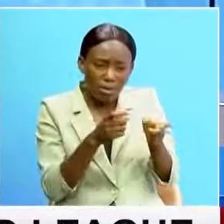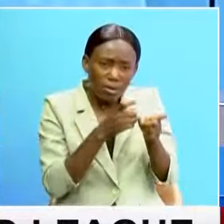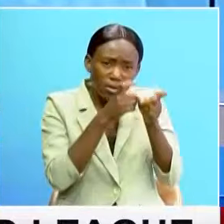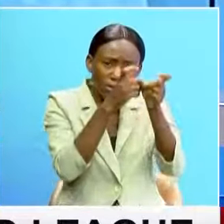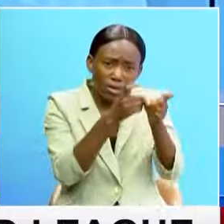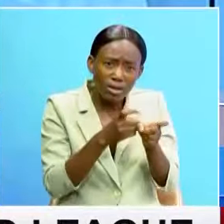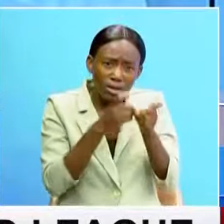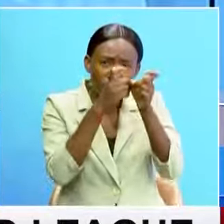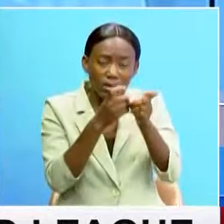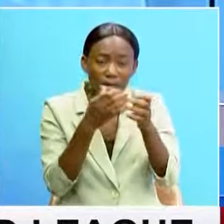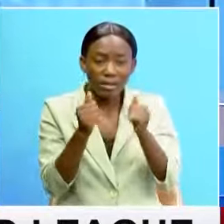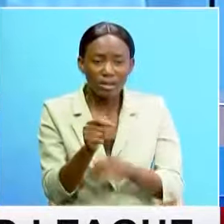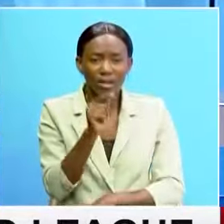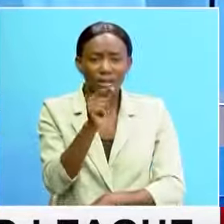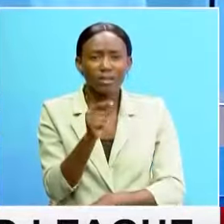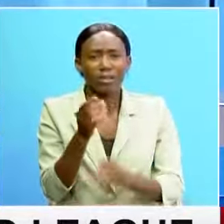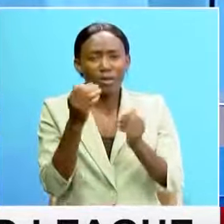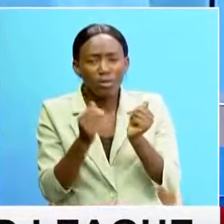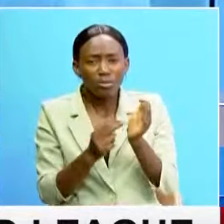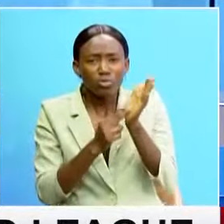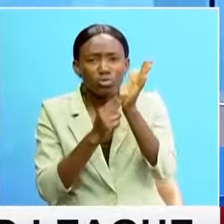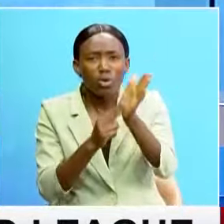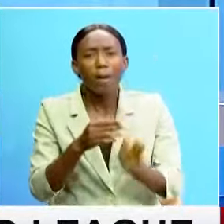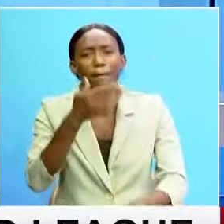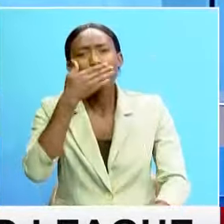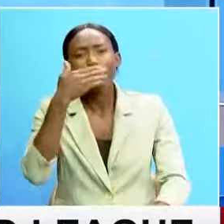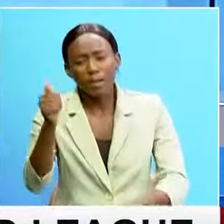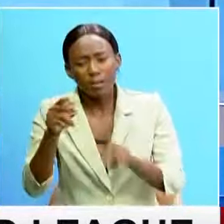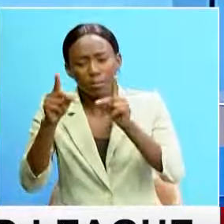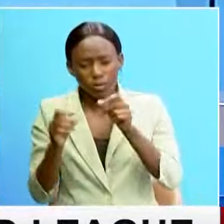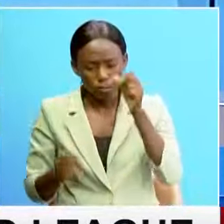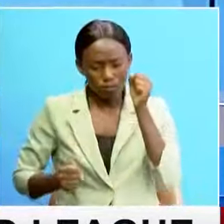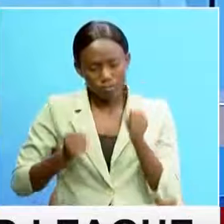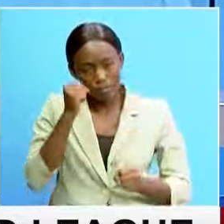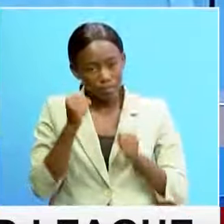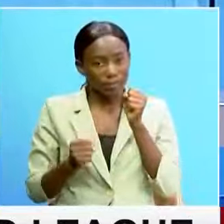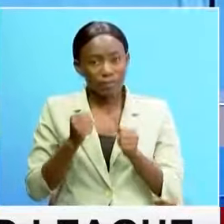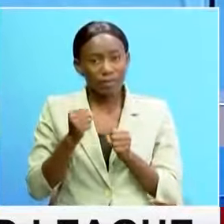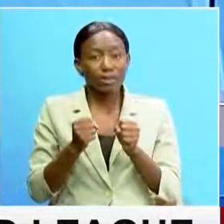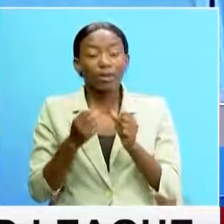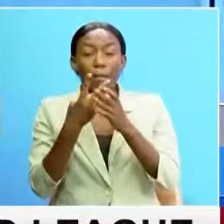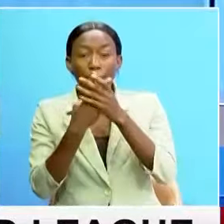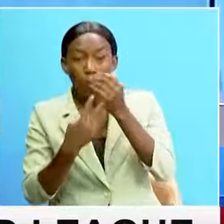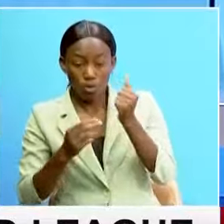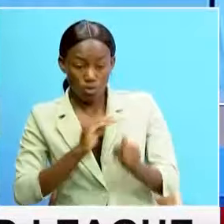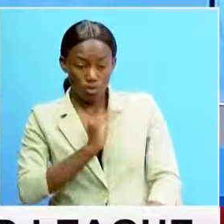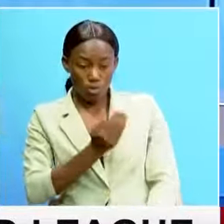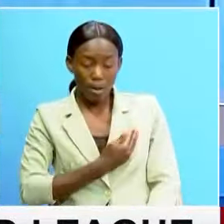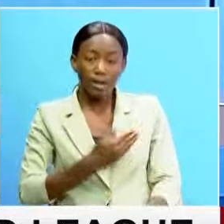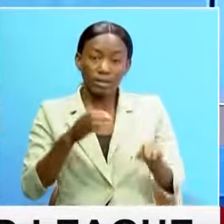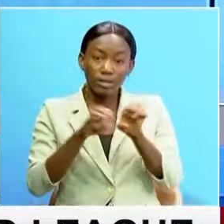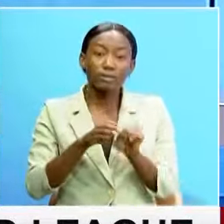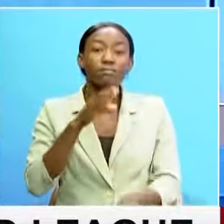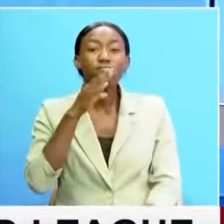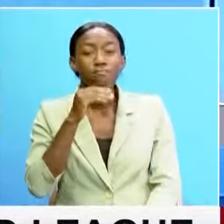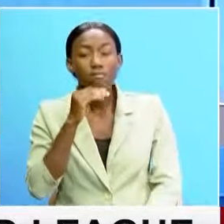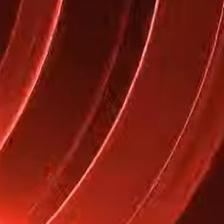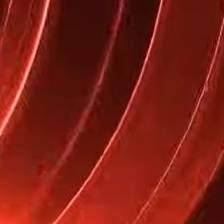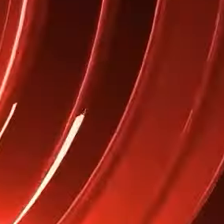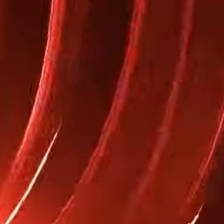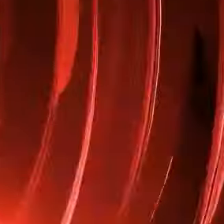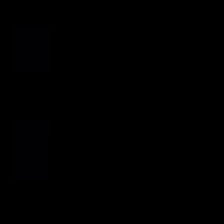series aims to showcase the best in athletics, featuring both men's and women's events